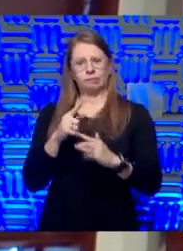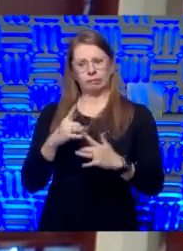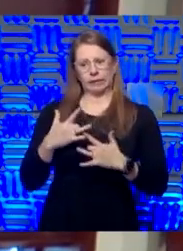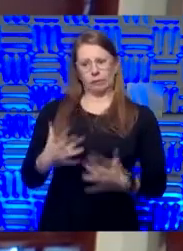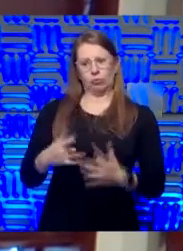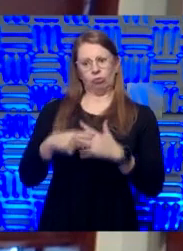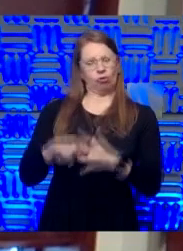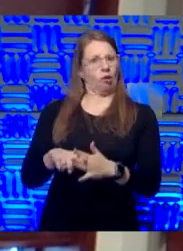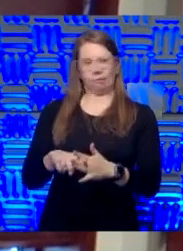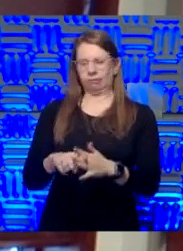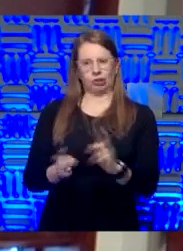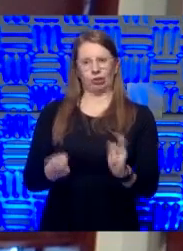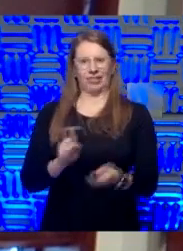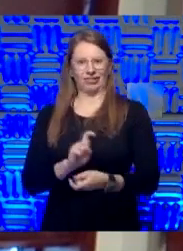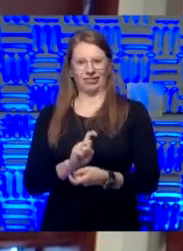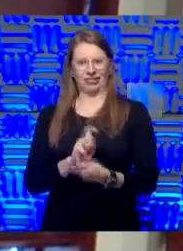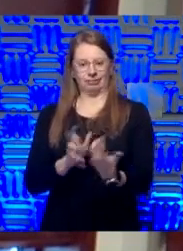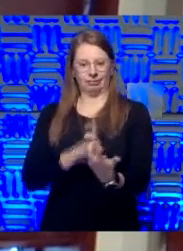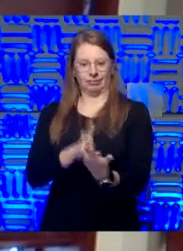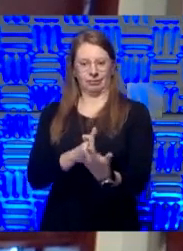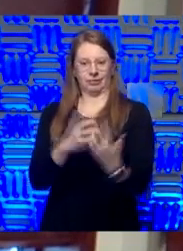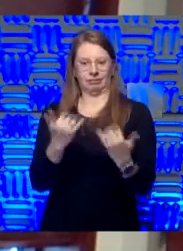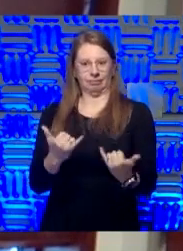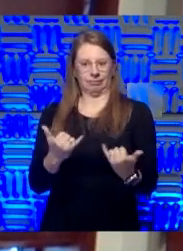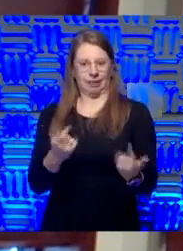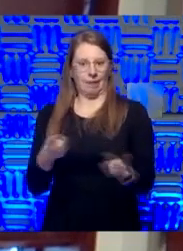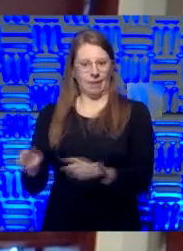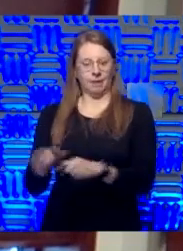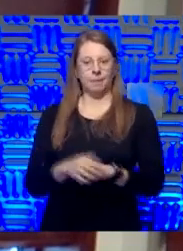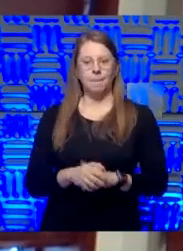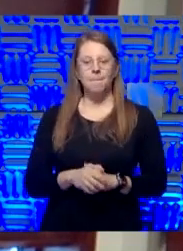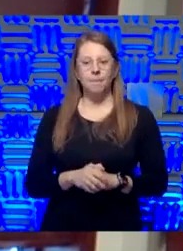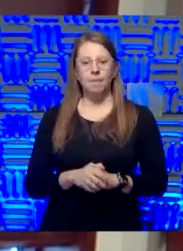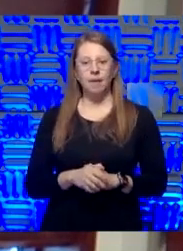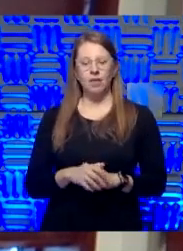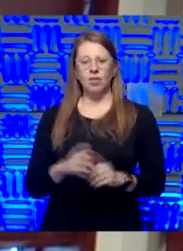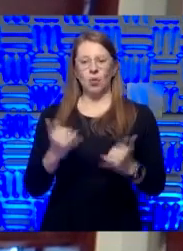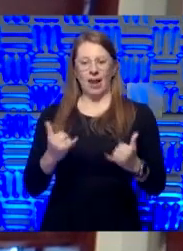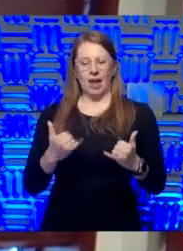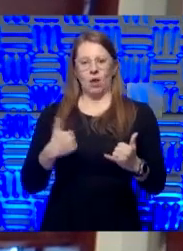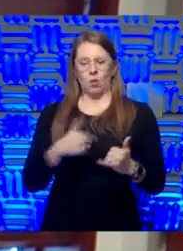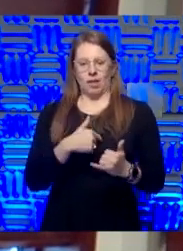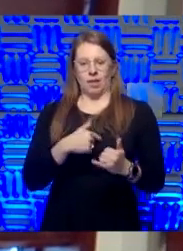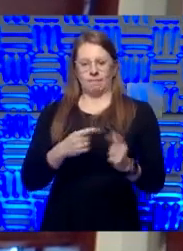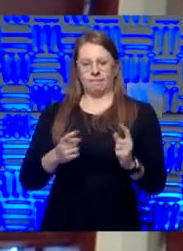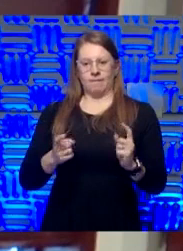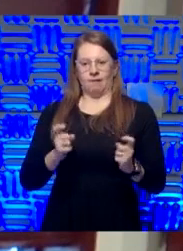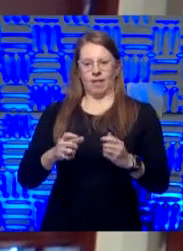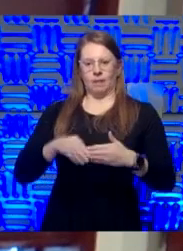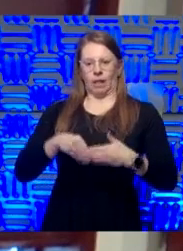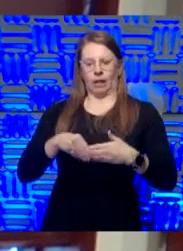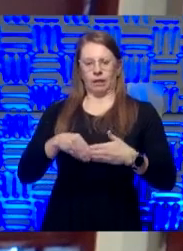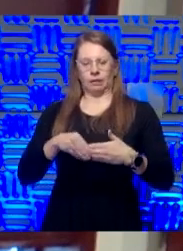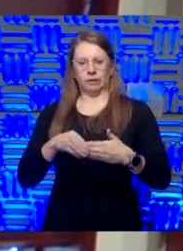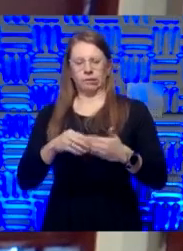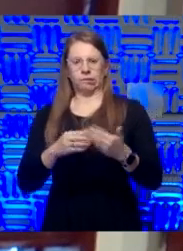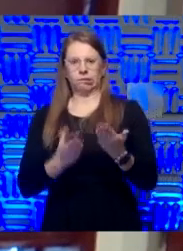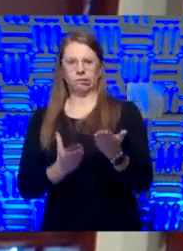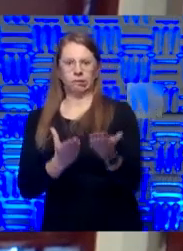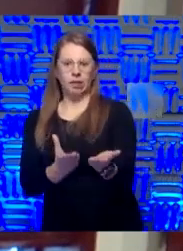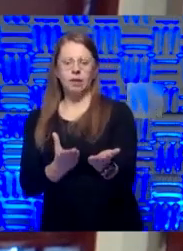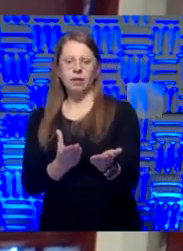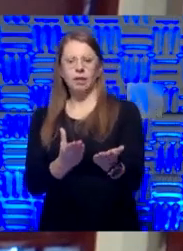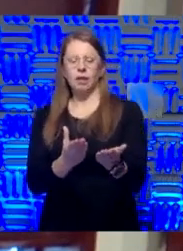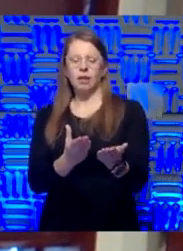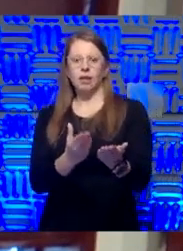required the highest level of agility and the most flexibility that I think this association has demonstrated in a number of